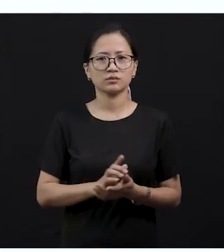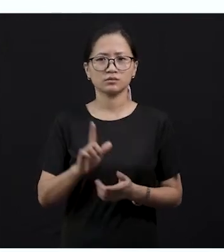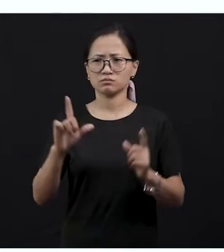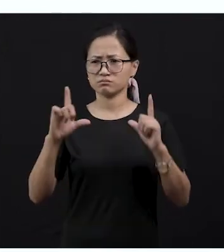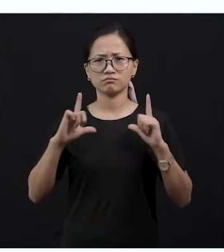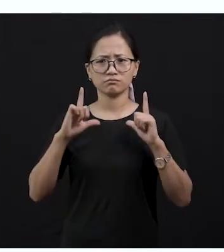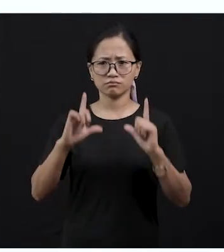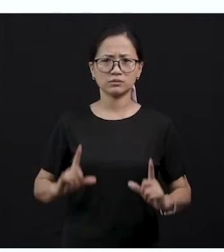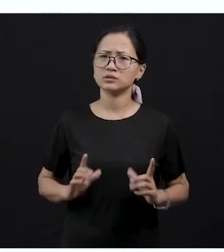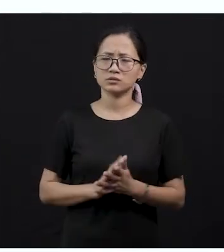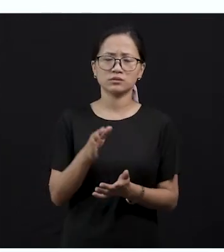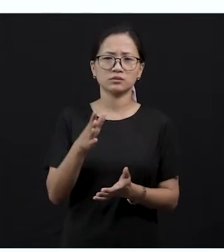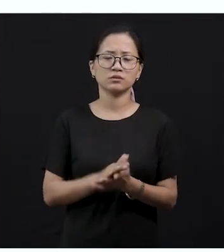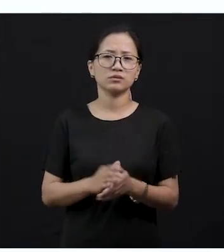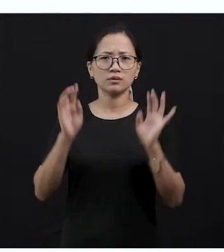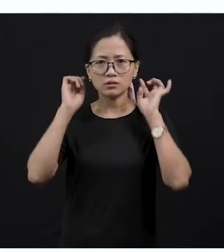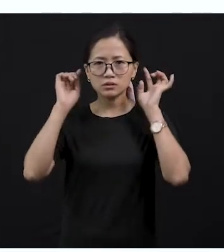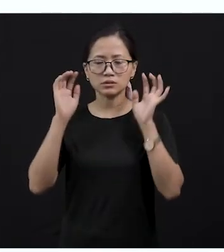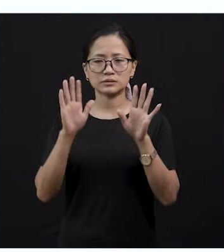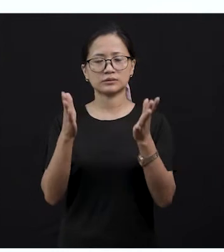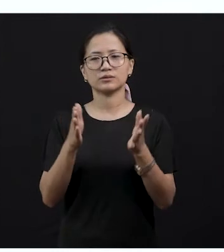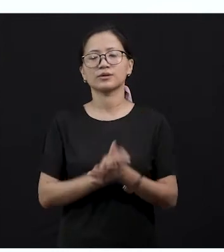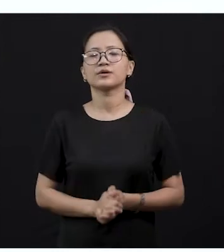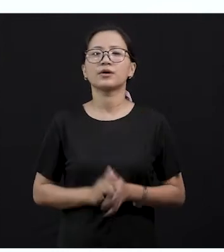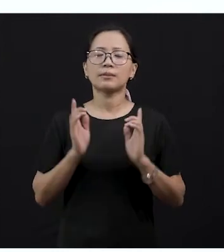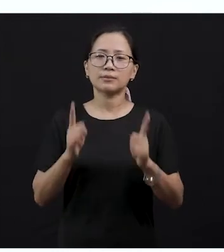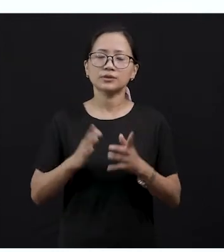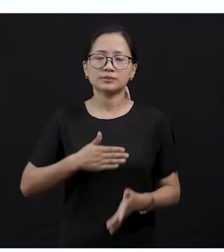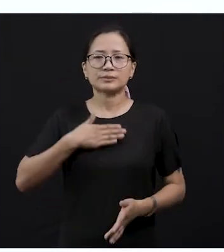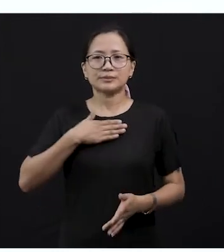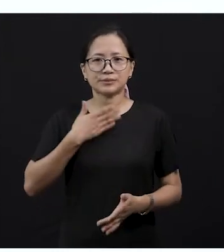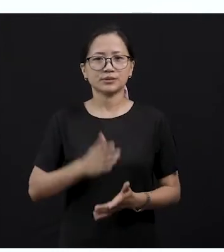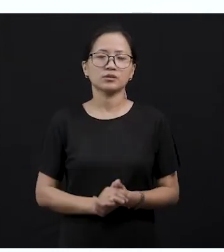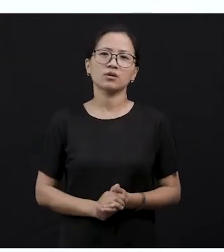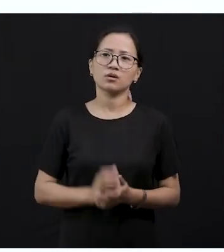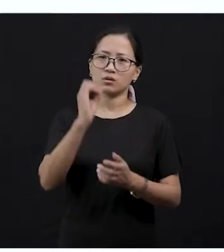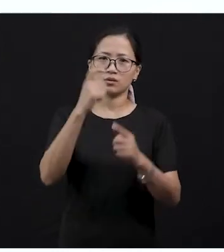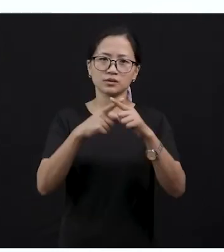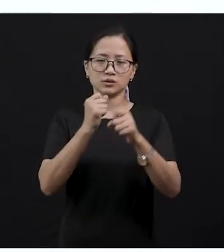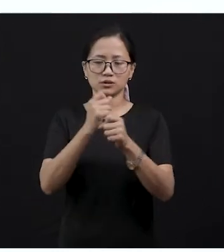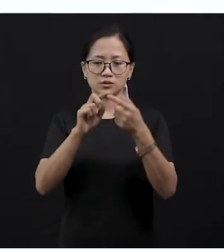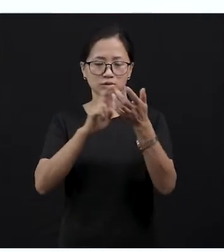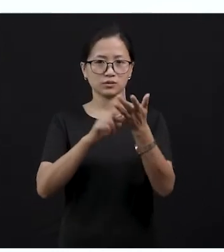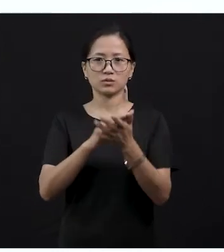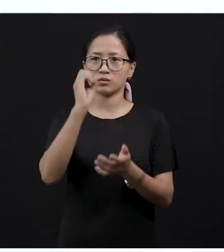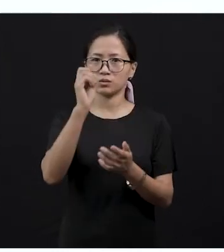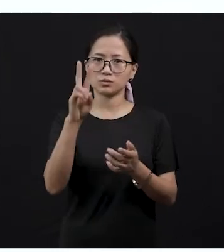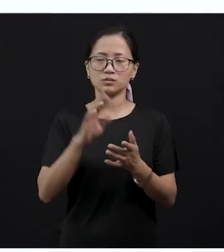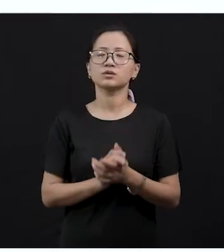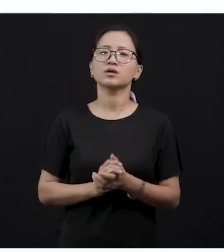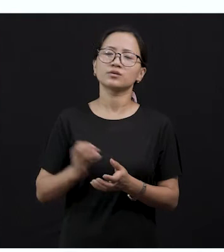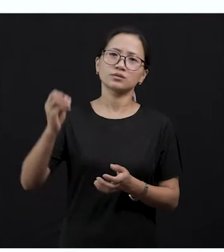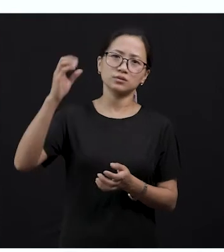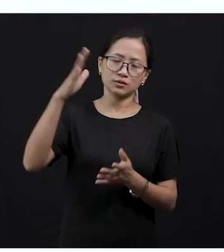lungs or gills, but they breathe. See, oxygen at night, during night especially, they take in the oxygen